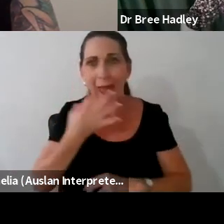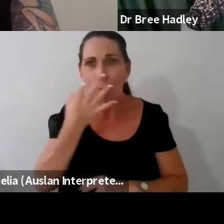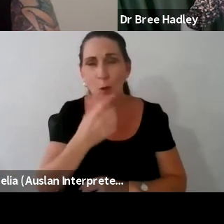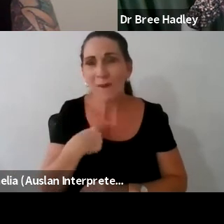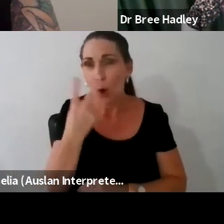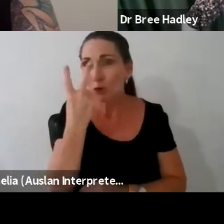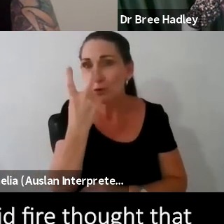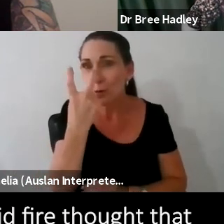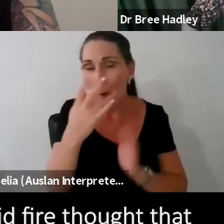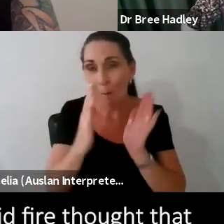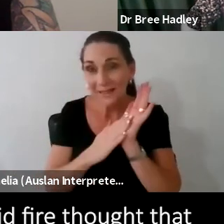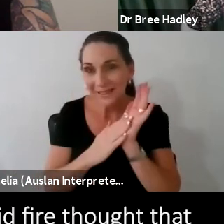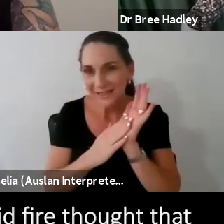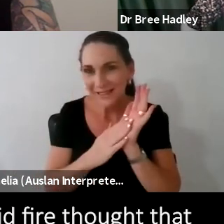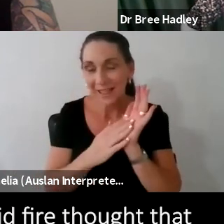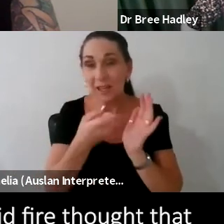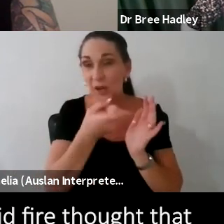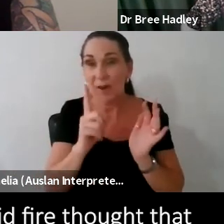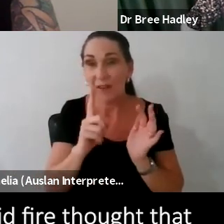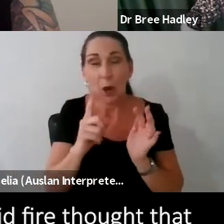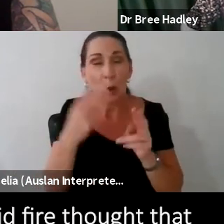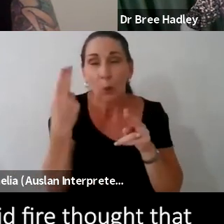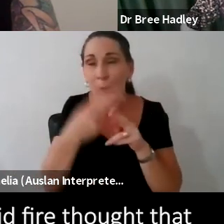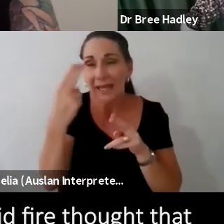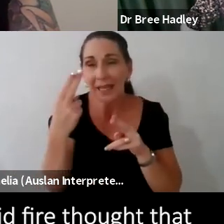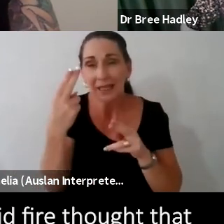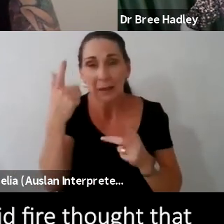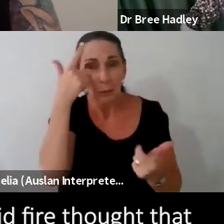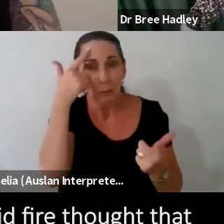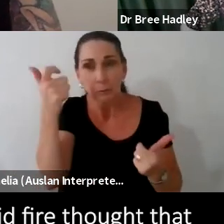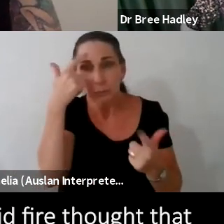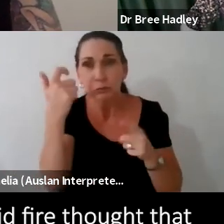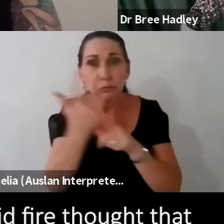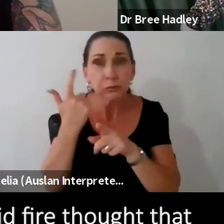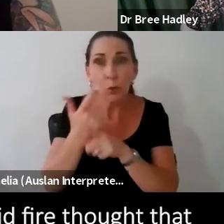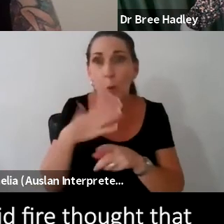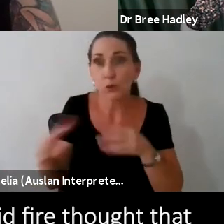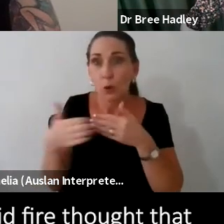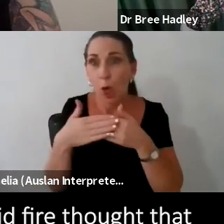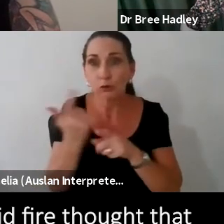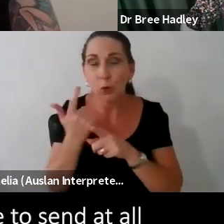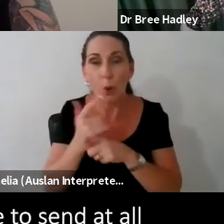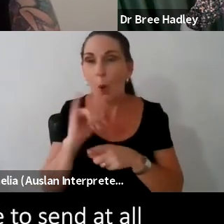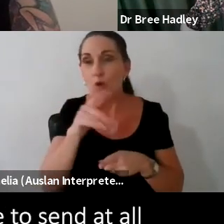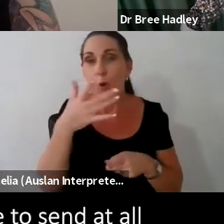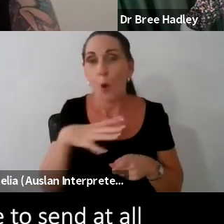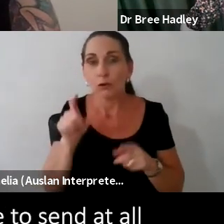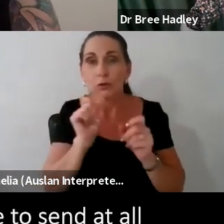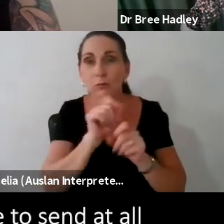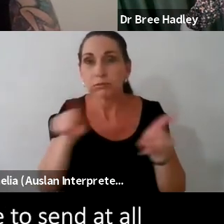2 minutes left. Does anyone have a rapid fire thought that they'd like to close in on, or a message that they'd like to send at